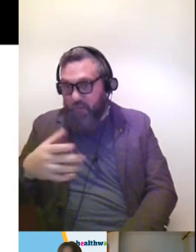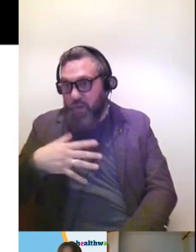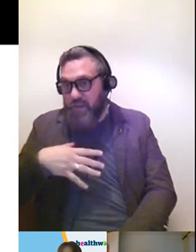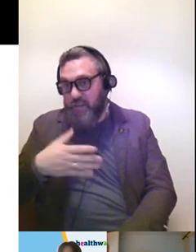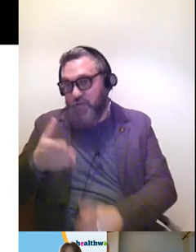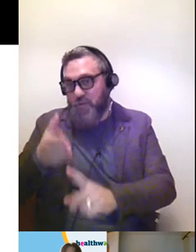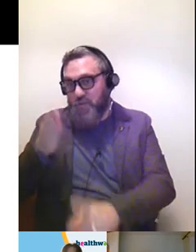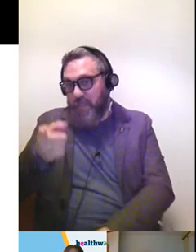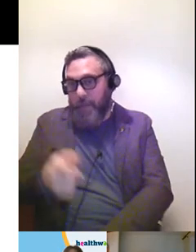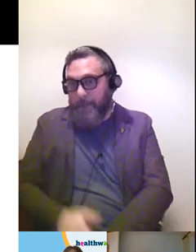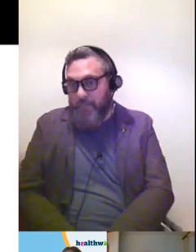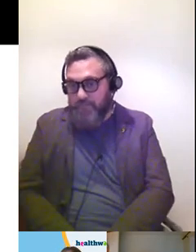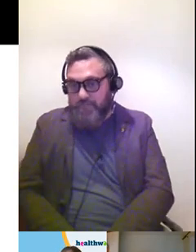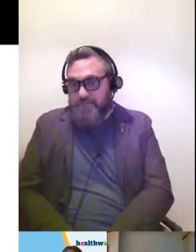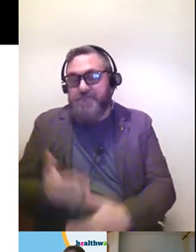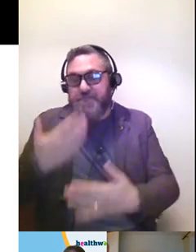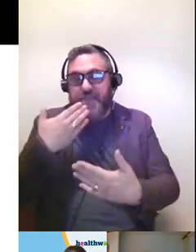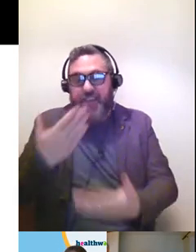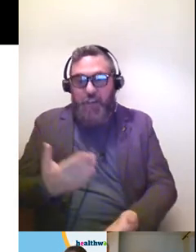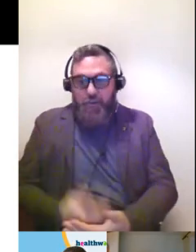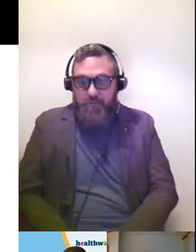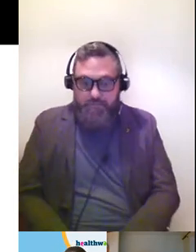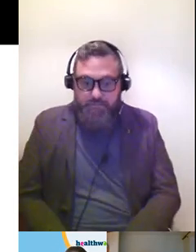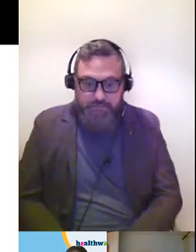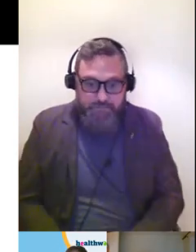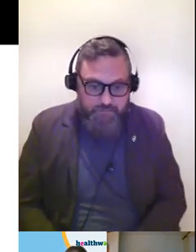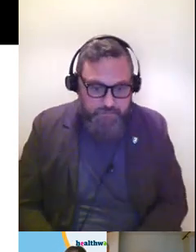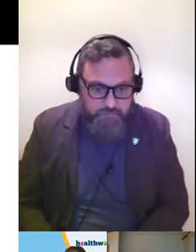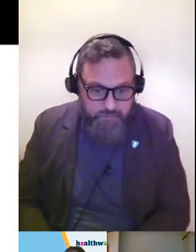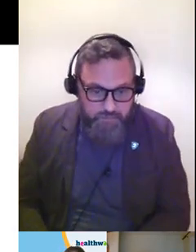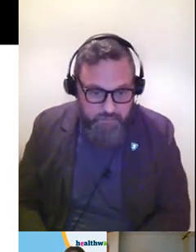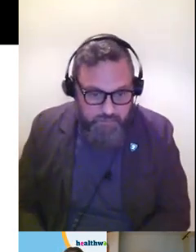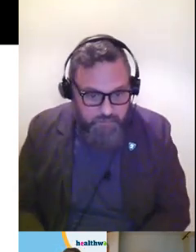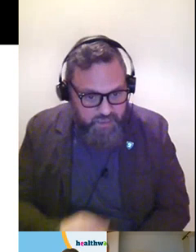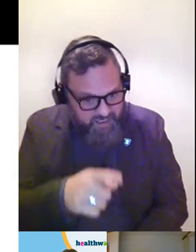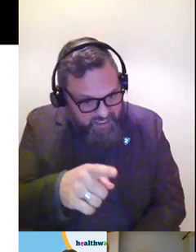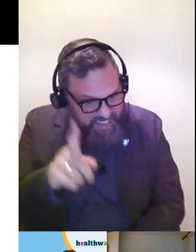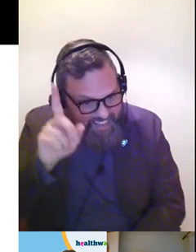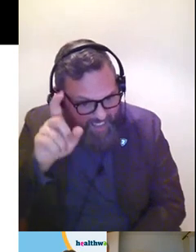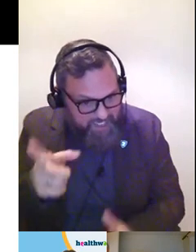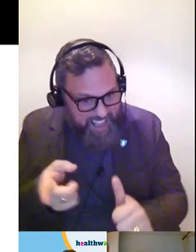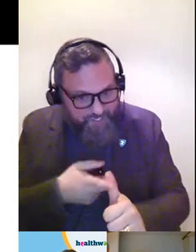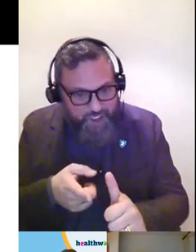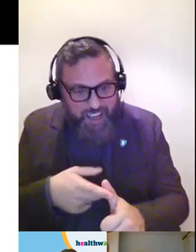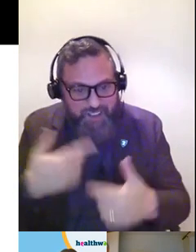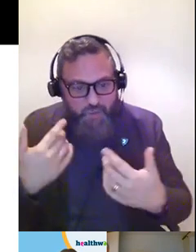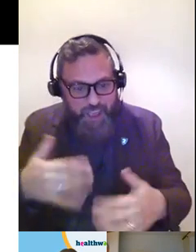them. That's all. Thanks, Zoe. So agree. It's not like you to be a devil's advocate, Angela.